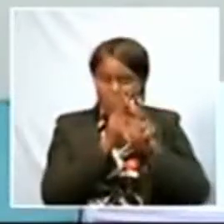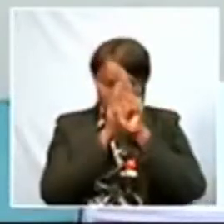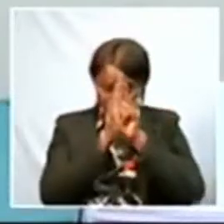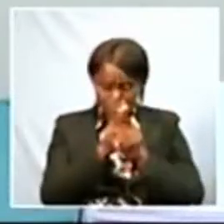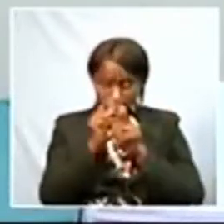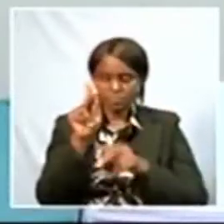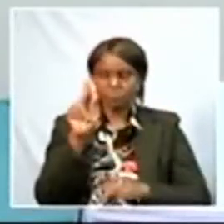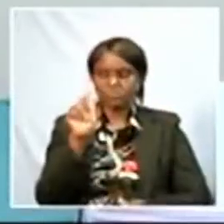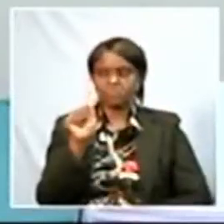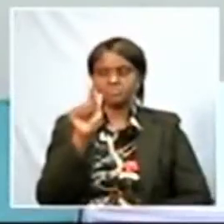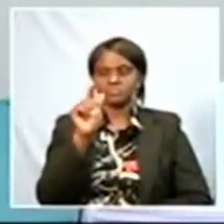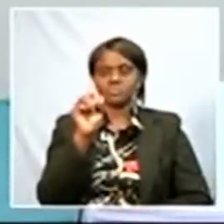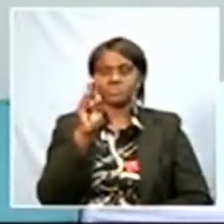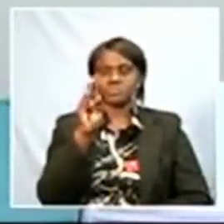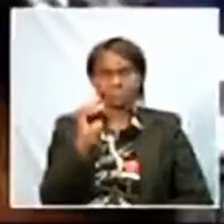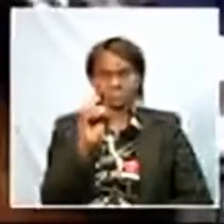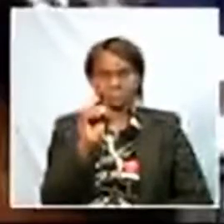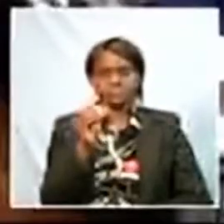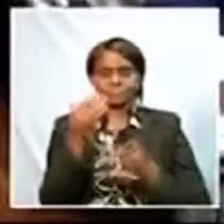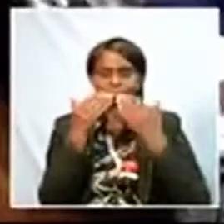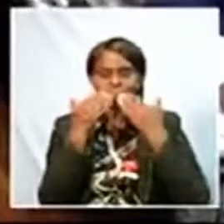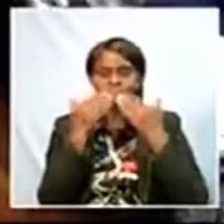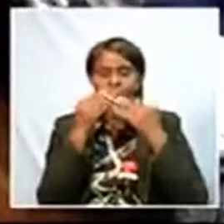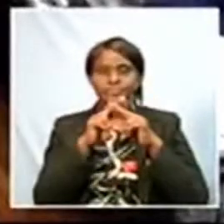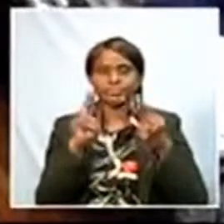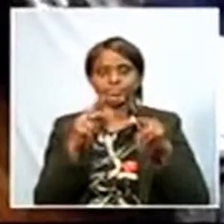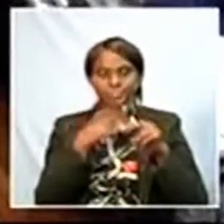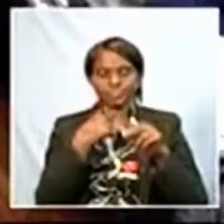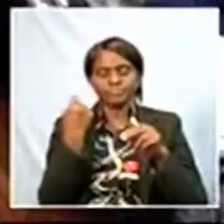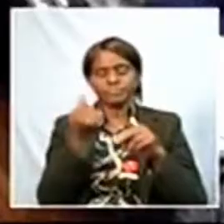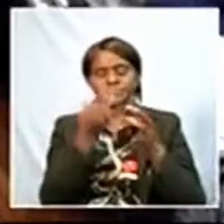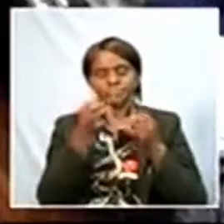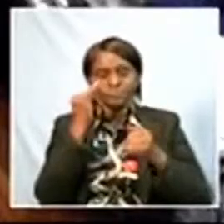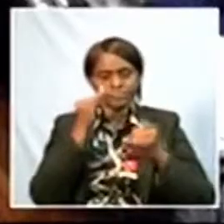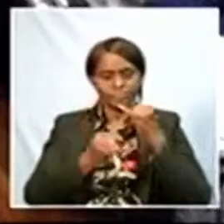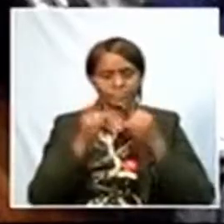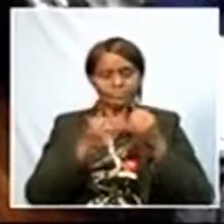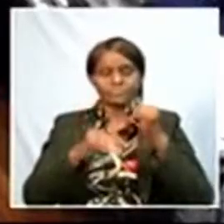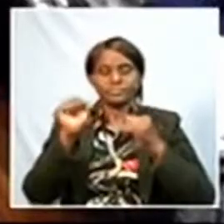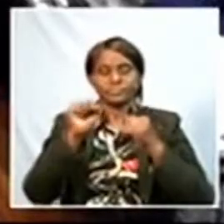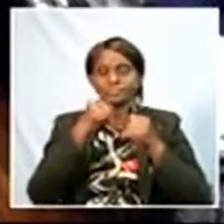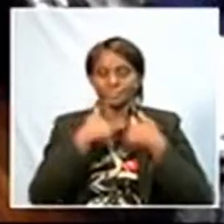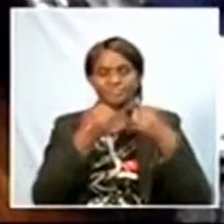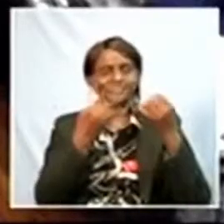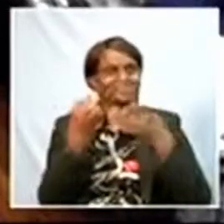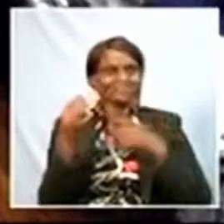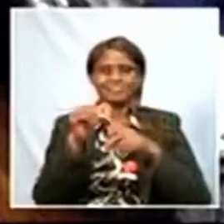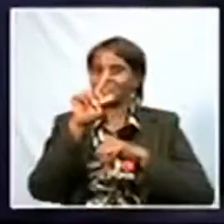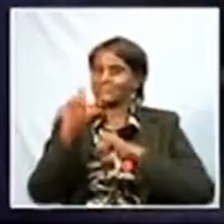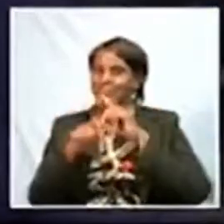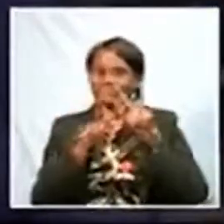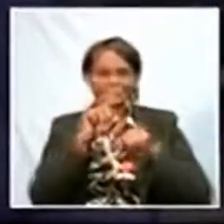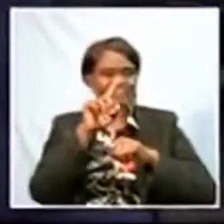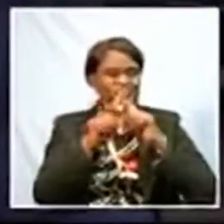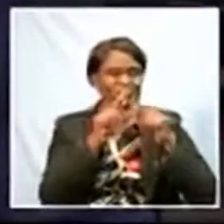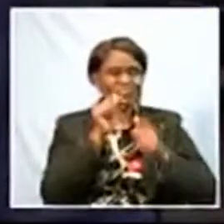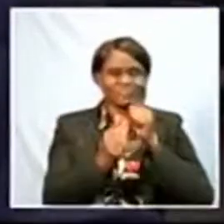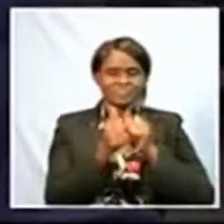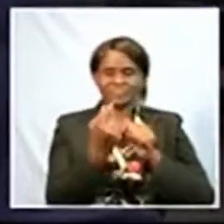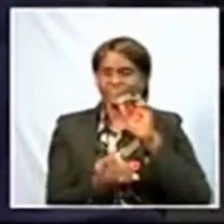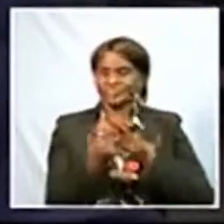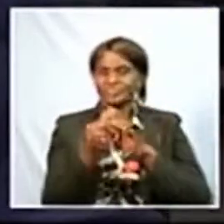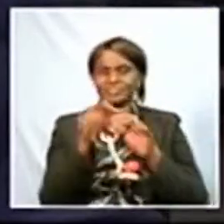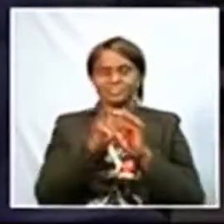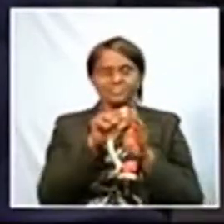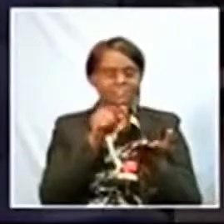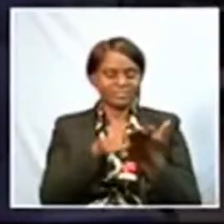Pavjum. Thank you, Chair. I would like to conclude. Yes. There are so many questions that arise on this matter, Chair.